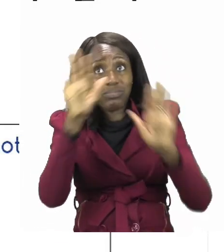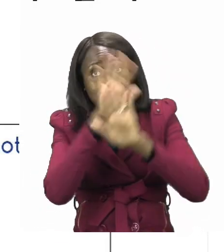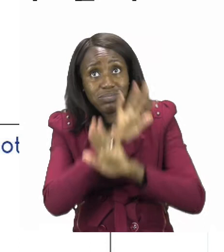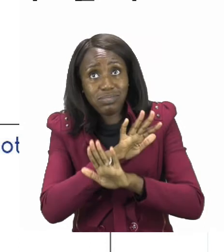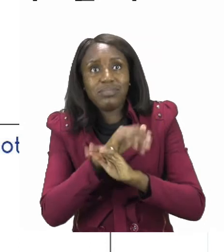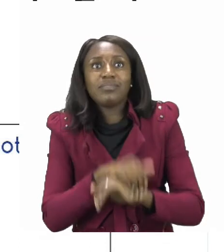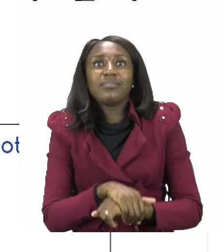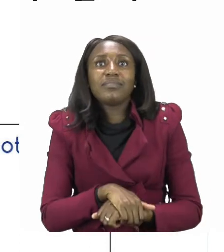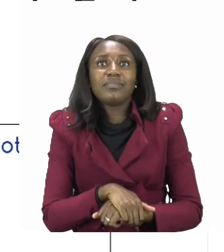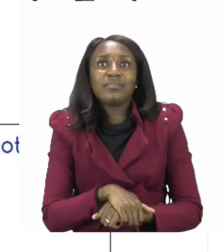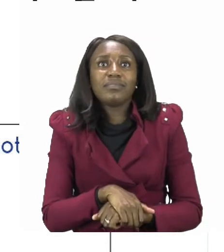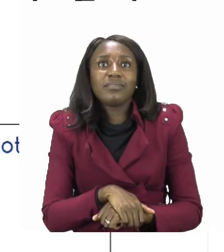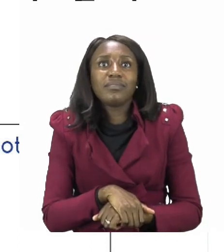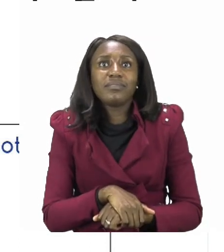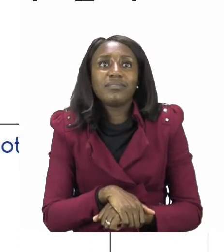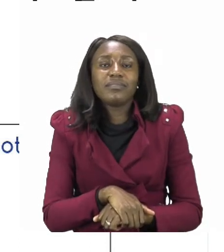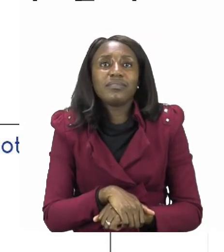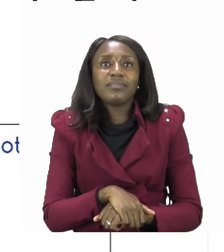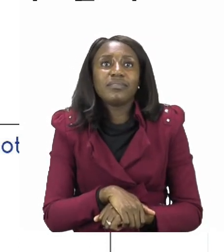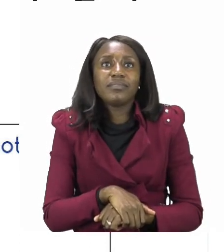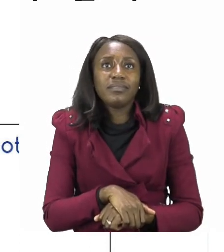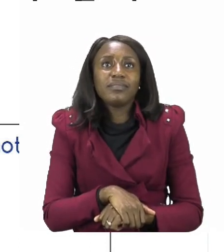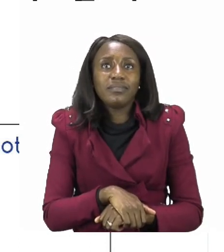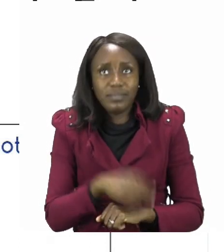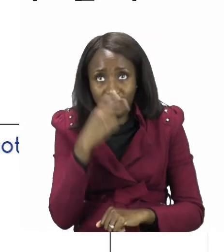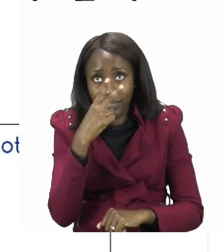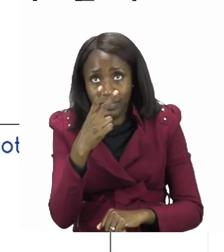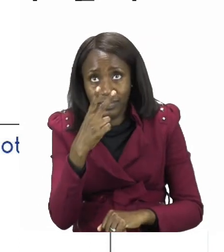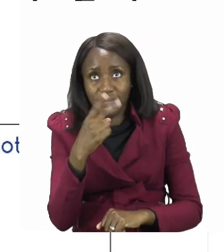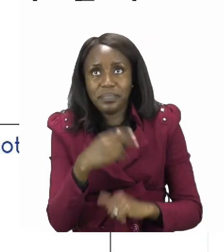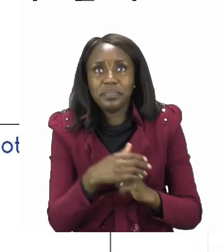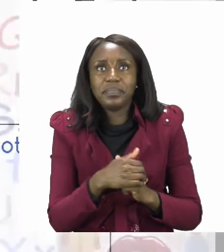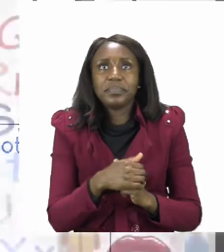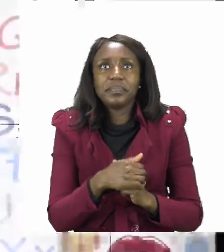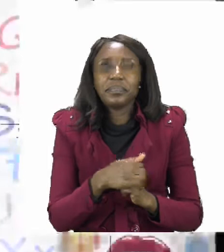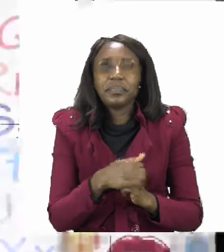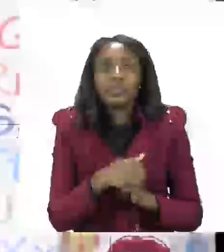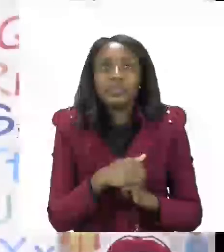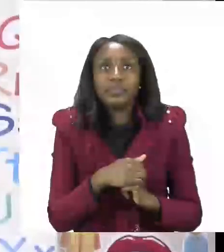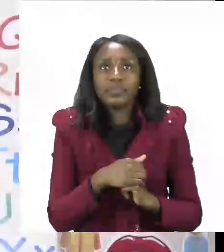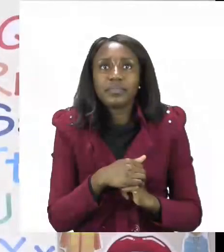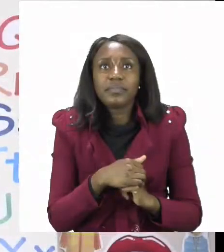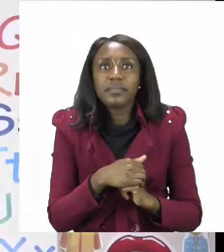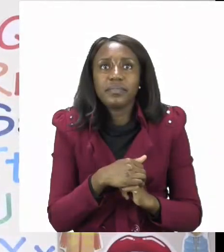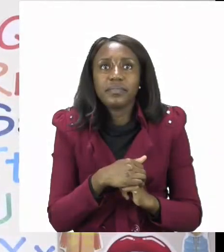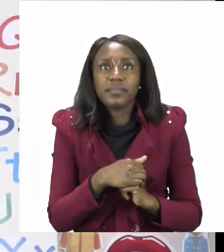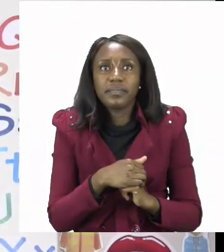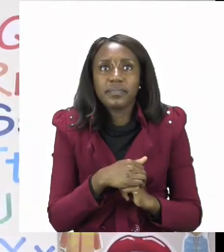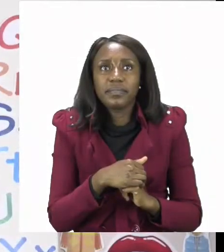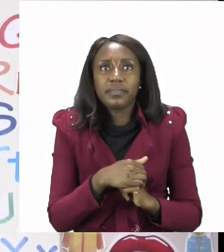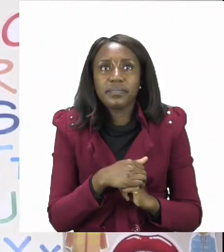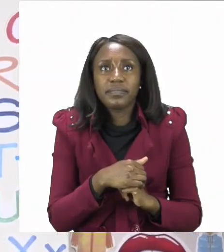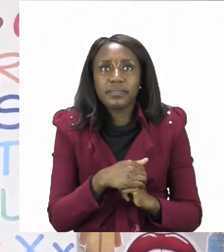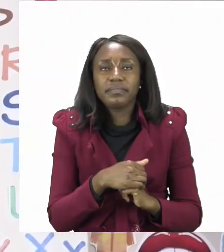we try the sentences below, let's try and take a look at the board so that we can further understand what simple